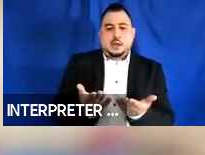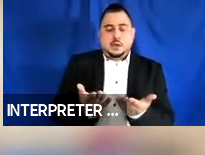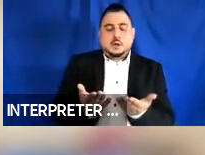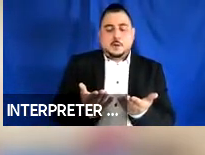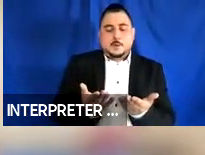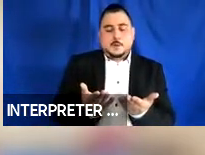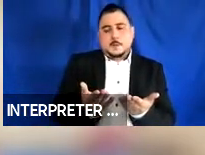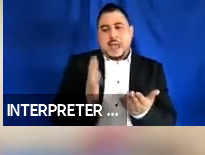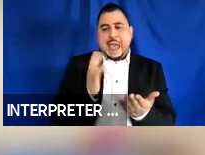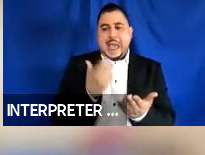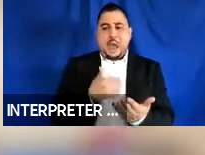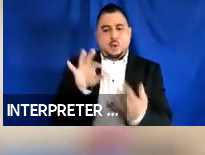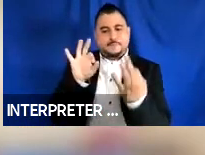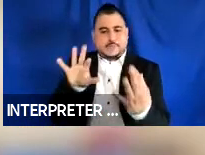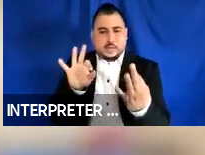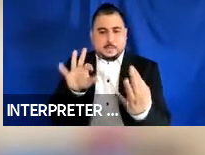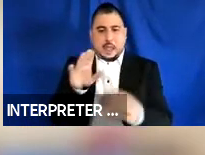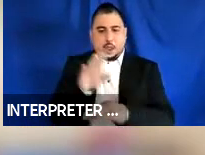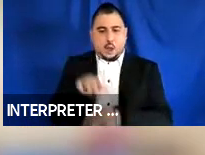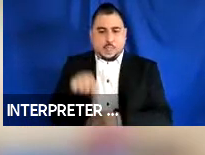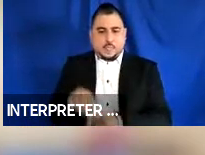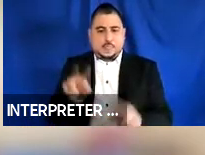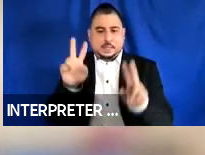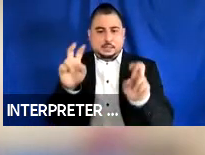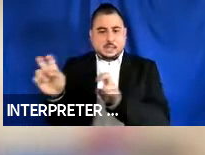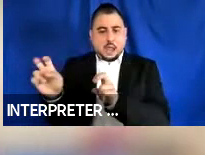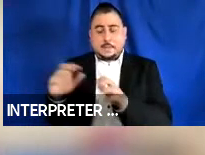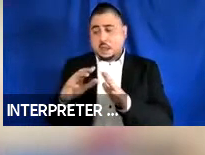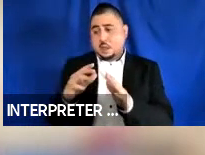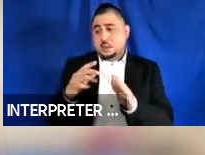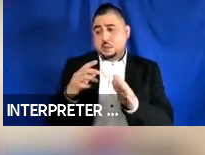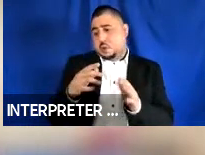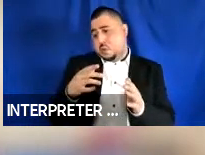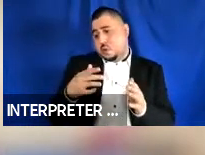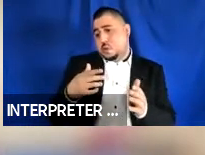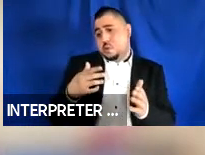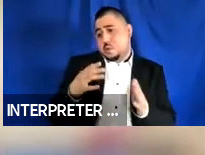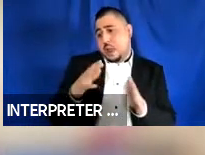this issue. And so I hope we can find a means of doing that.